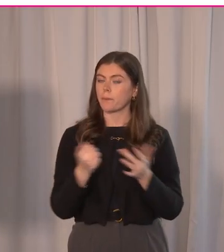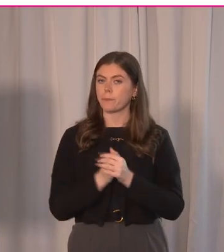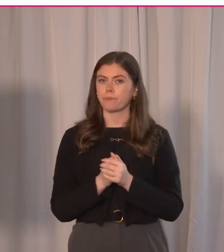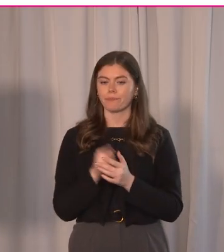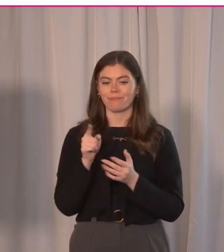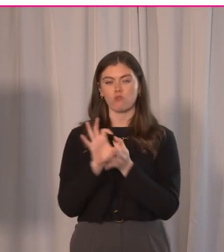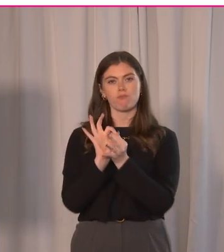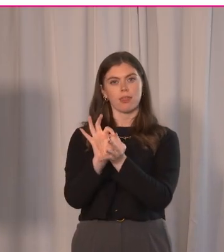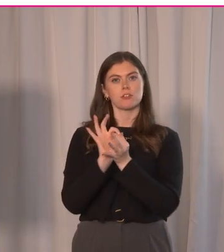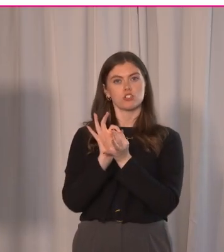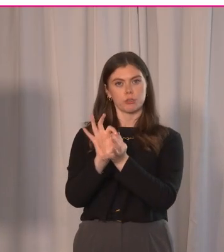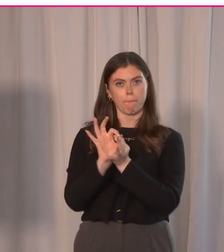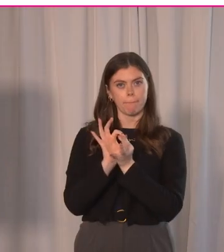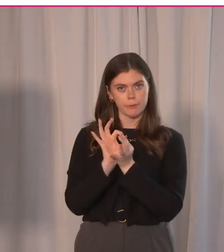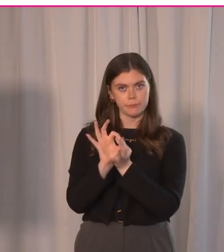this relationship.